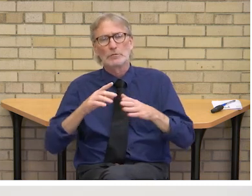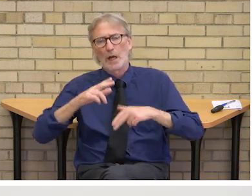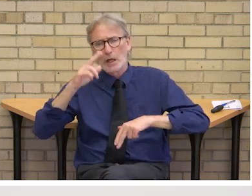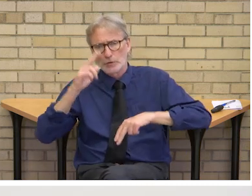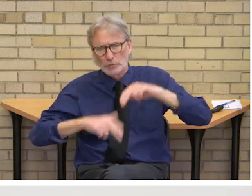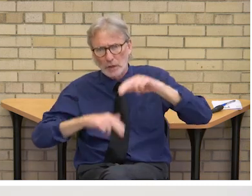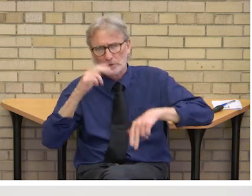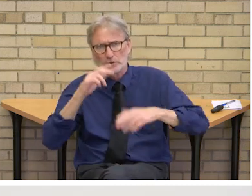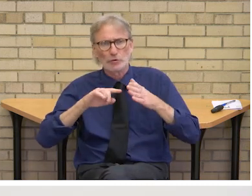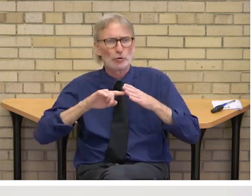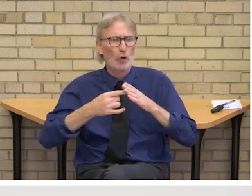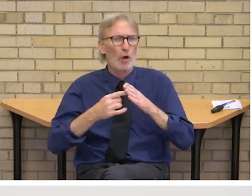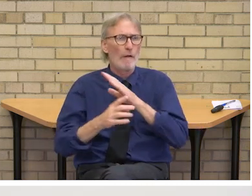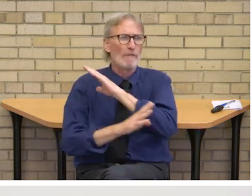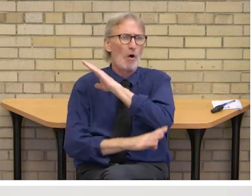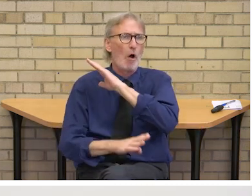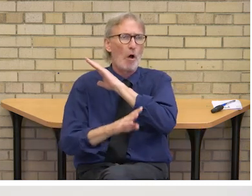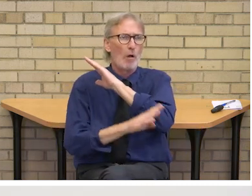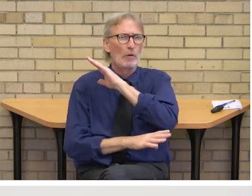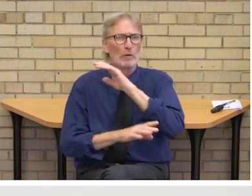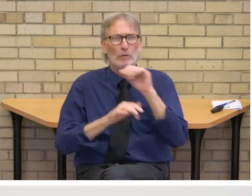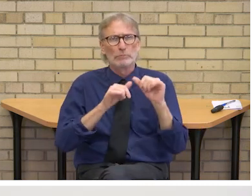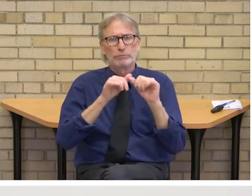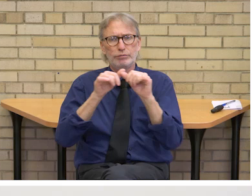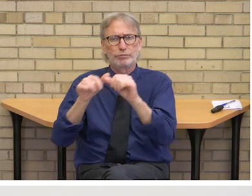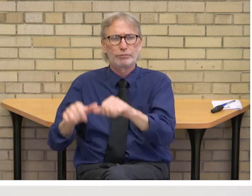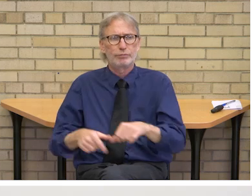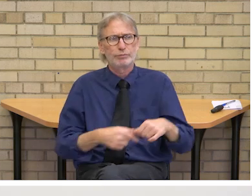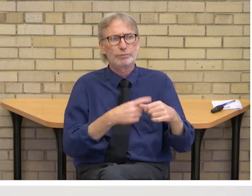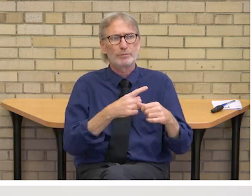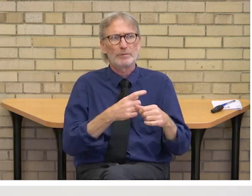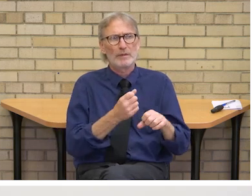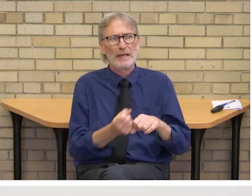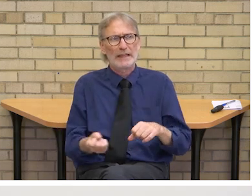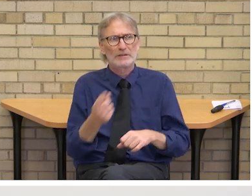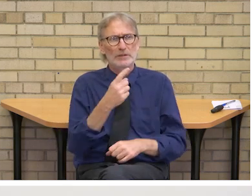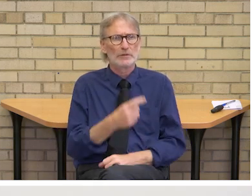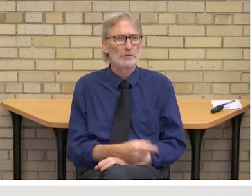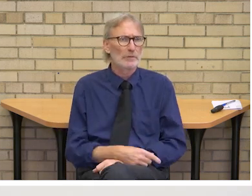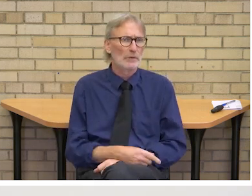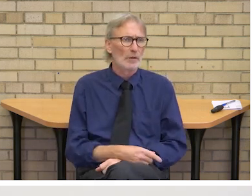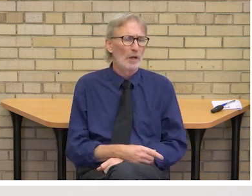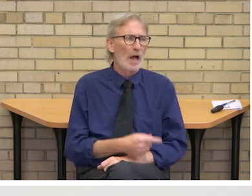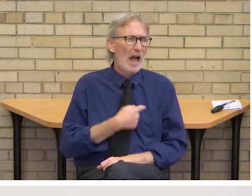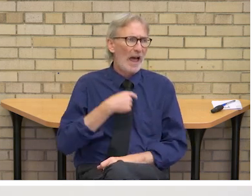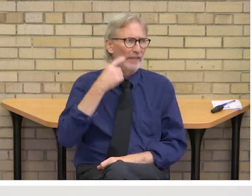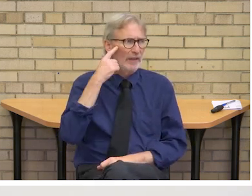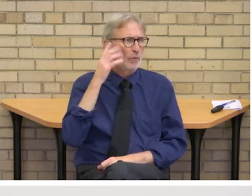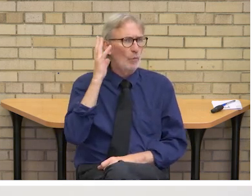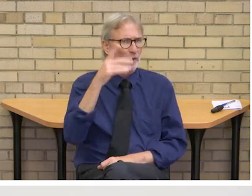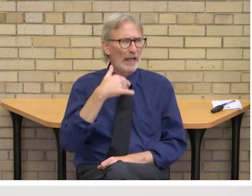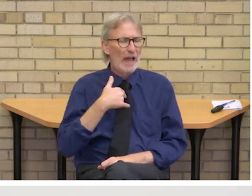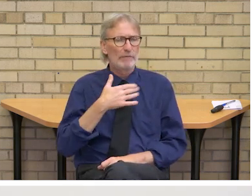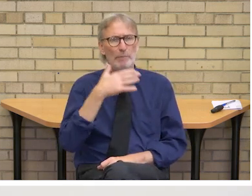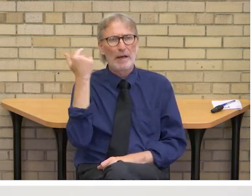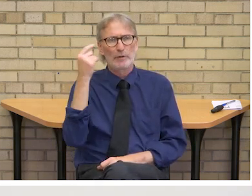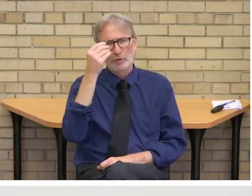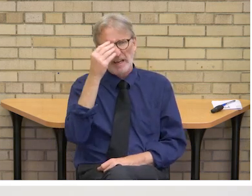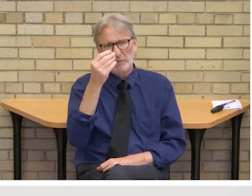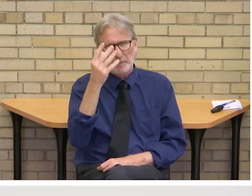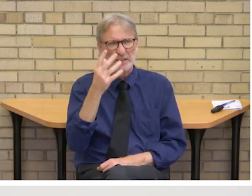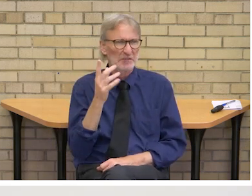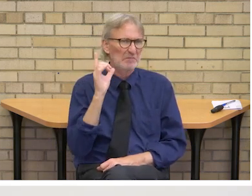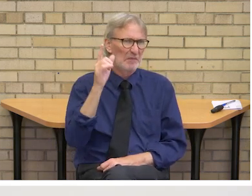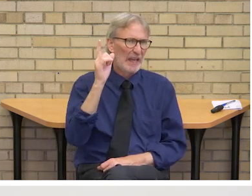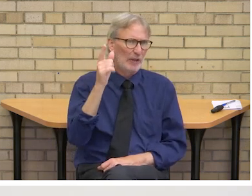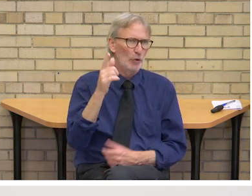definitely continue into next year. I think we're getting to the point that we'll probably have better updates that we can share with the